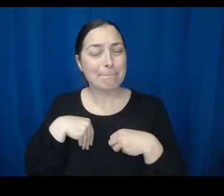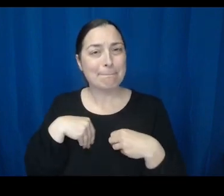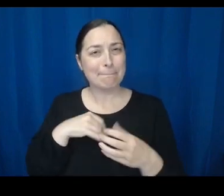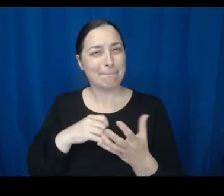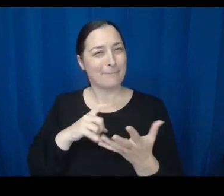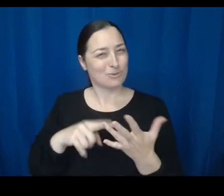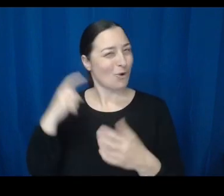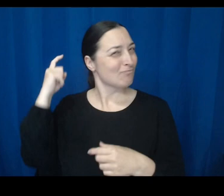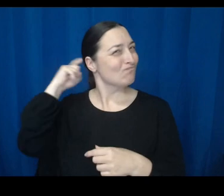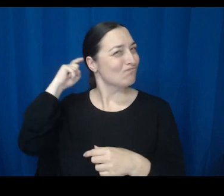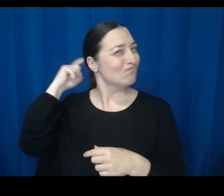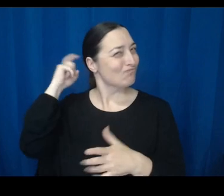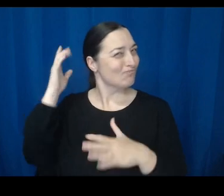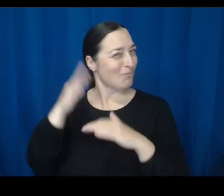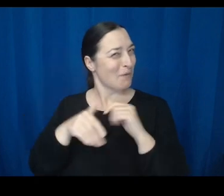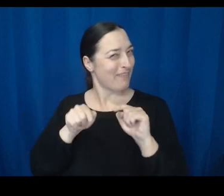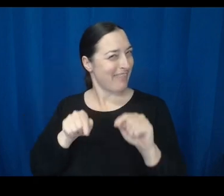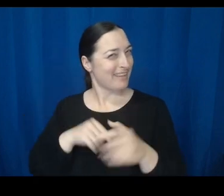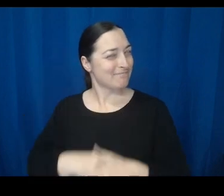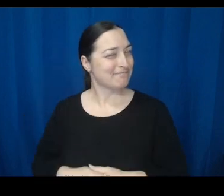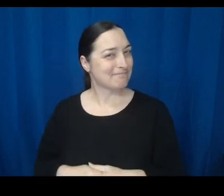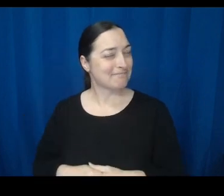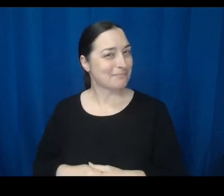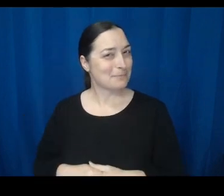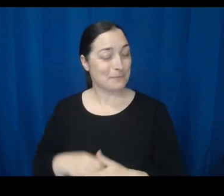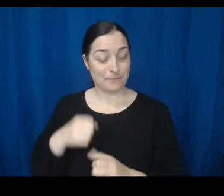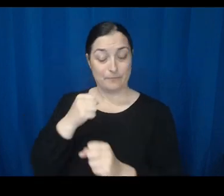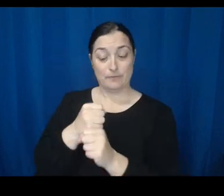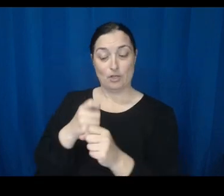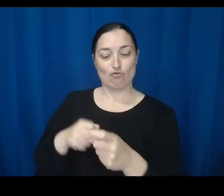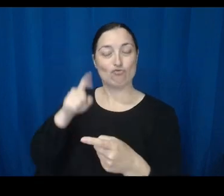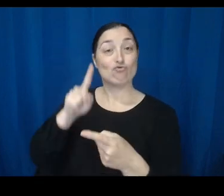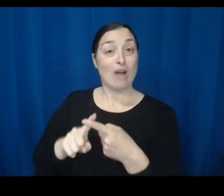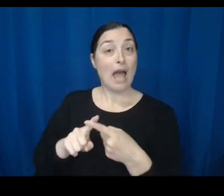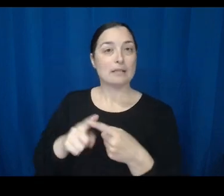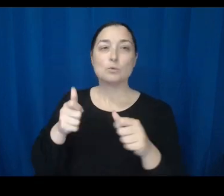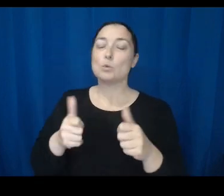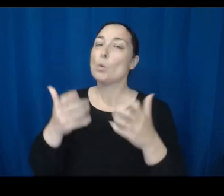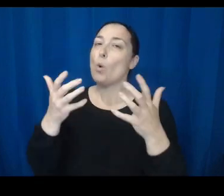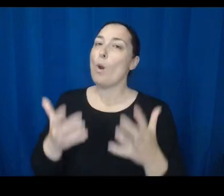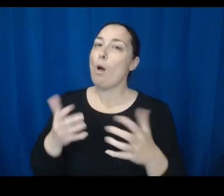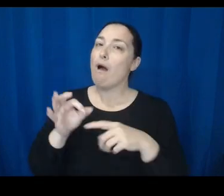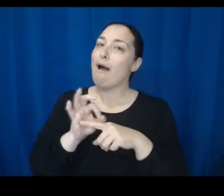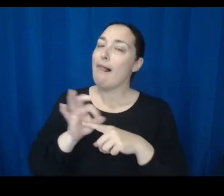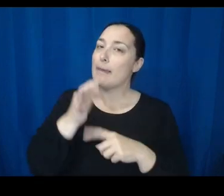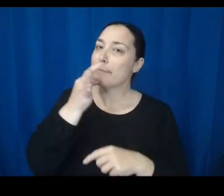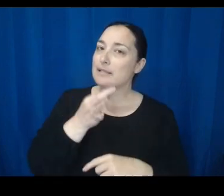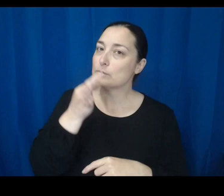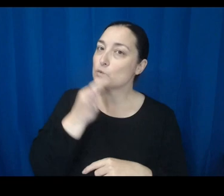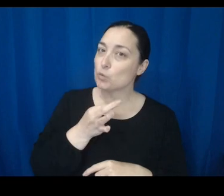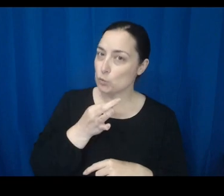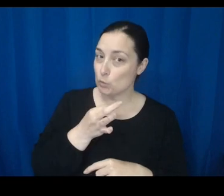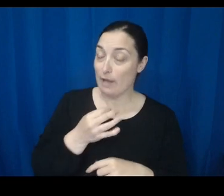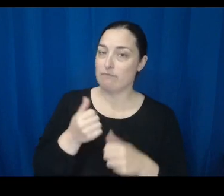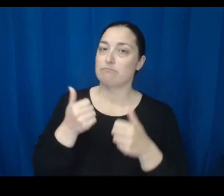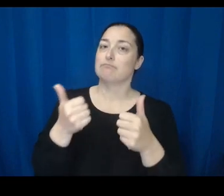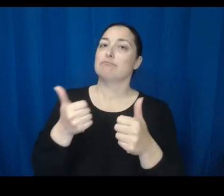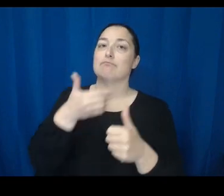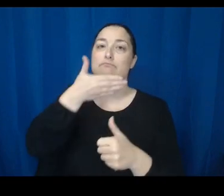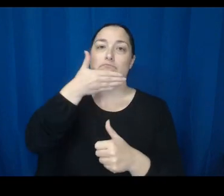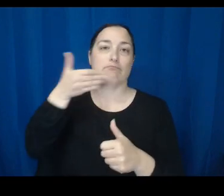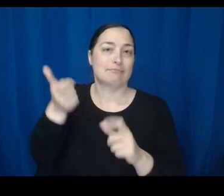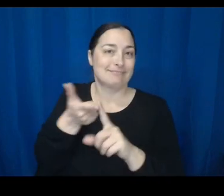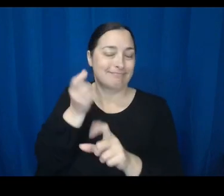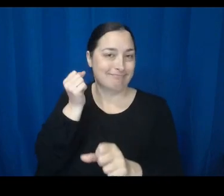mind. Grace often used coloured pencil in drawing, and we have a wonderful example in the exhibition of